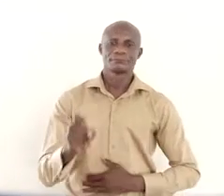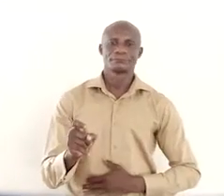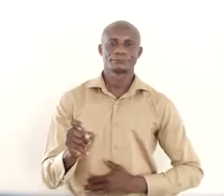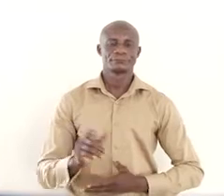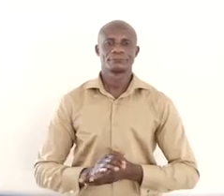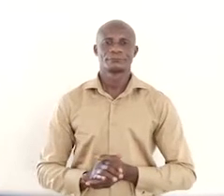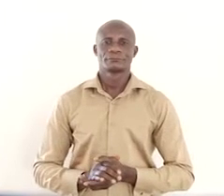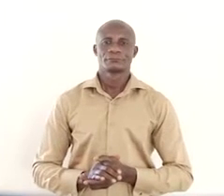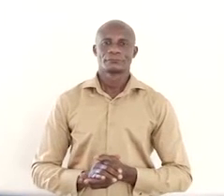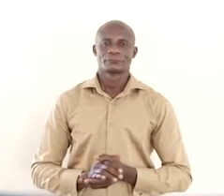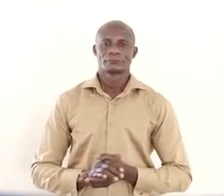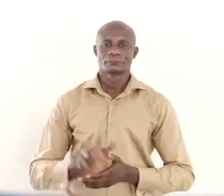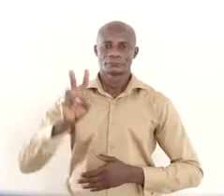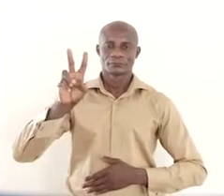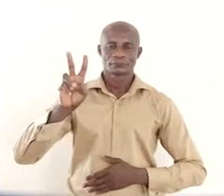faith?